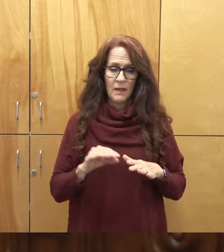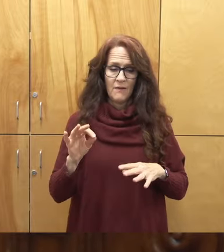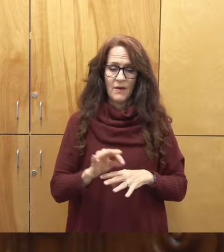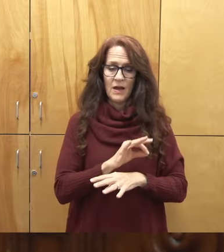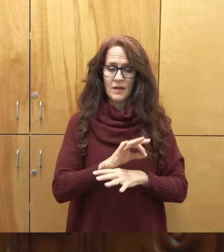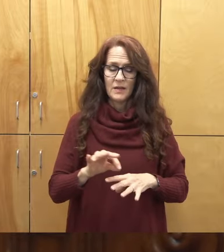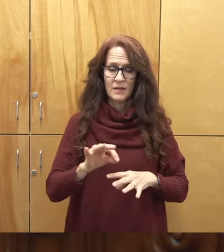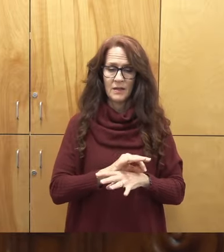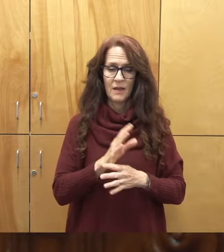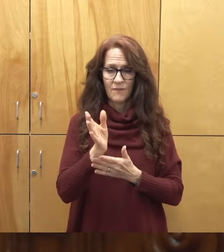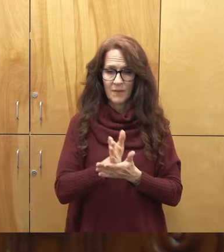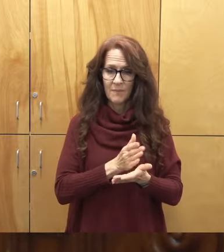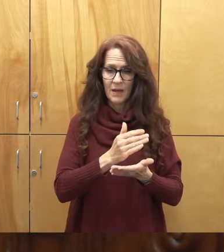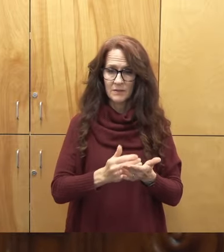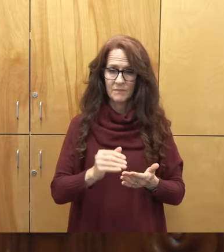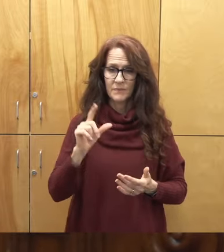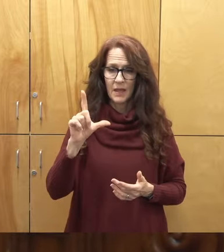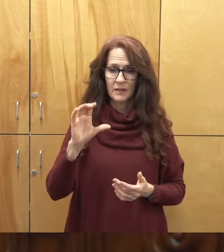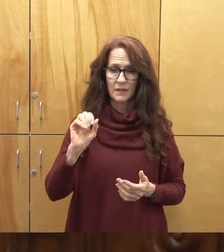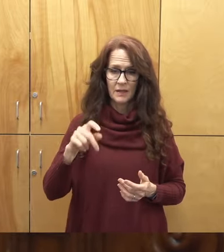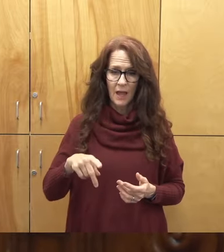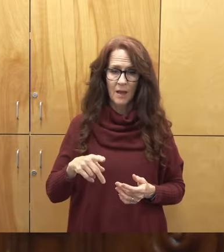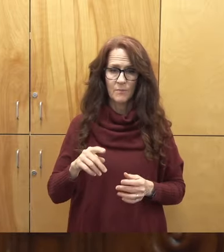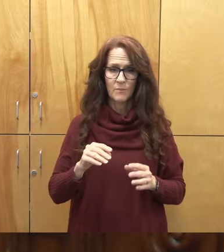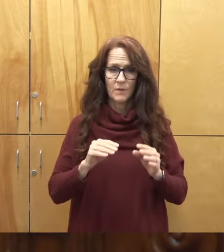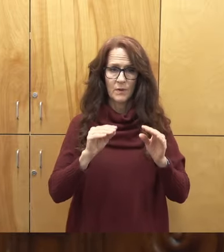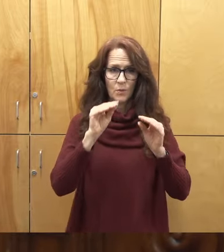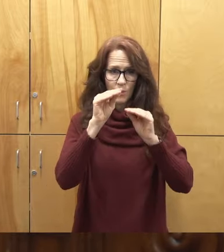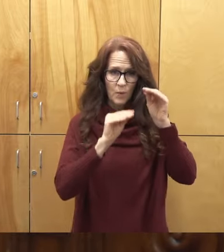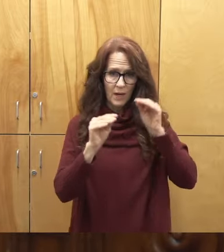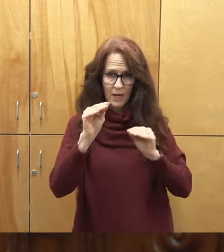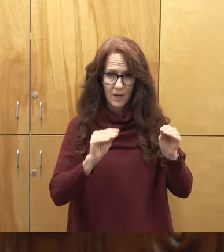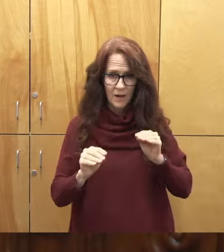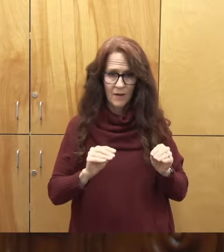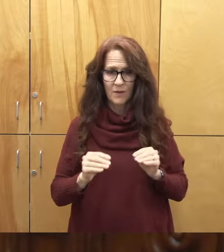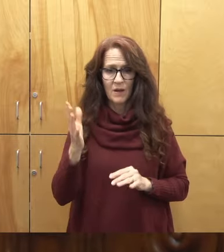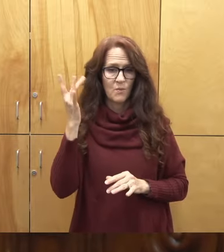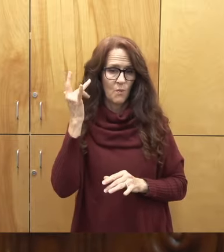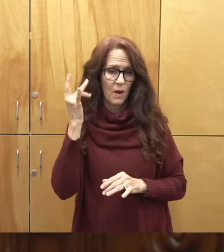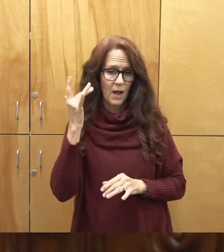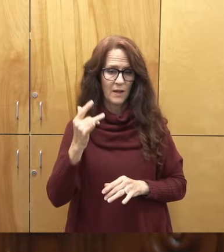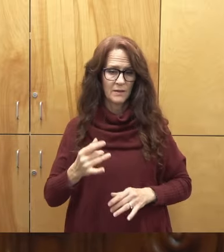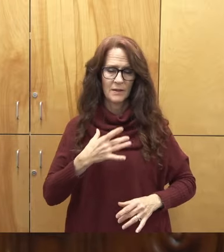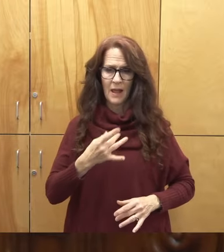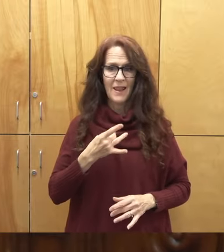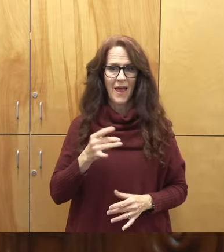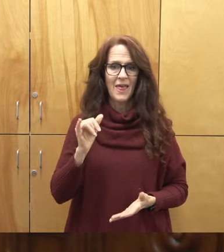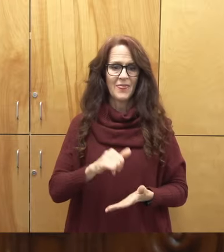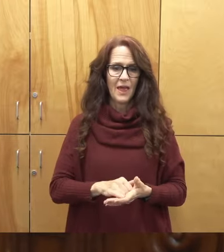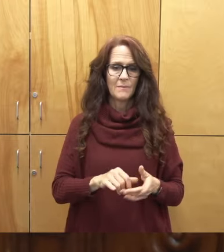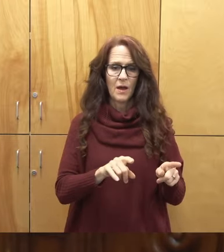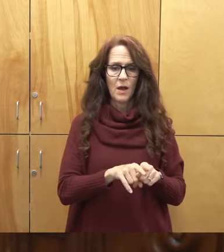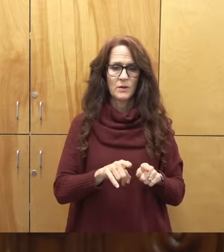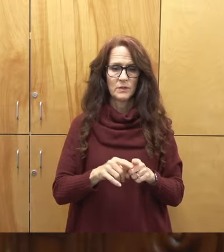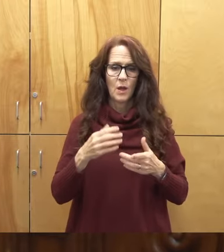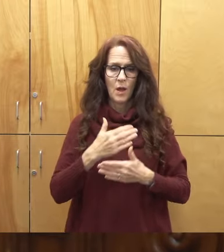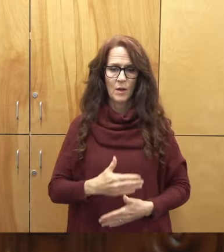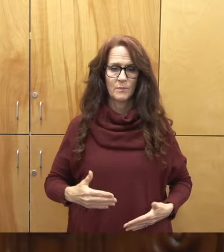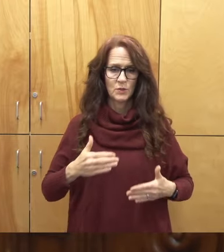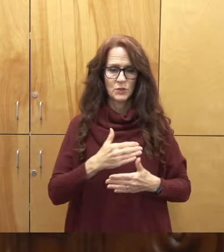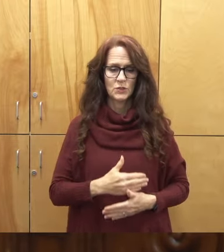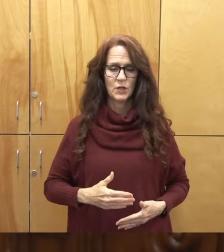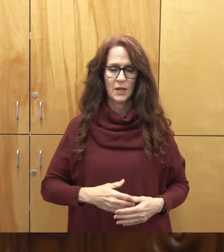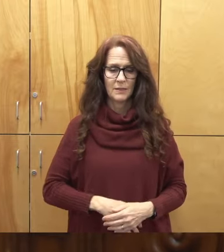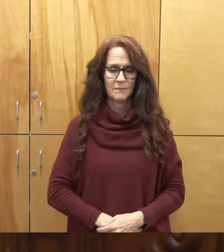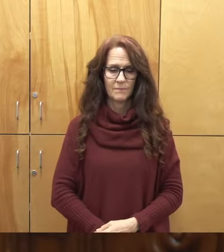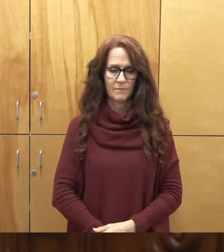functions of the budget, of LCAP, what's where, and why, and I like that. I also appreciate